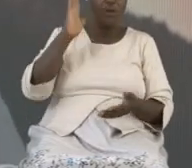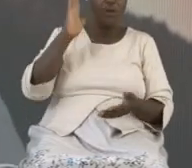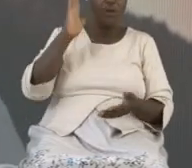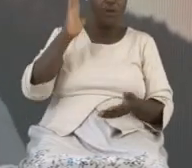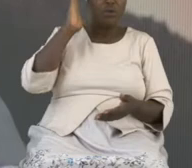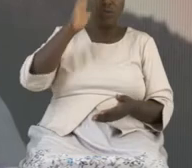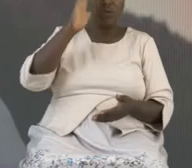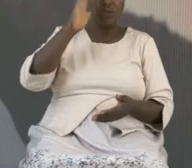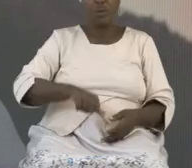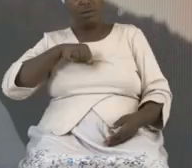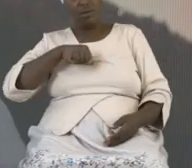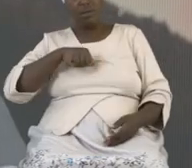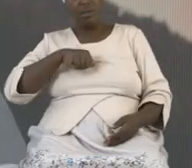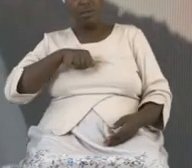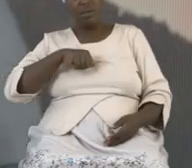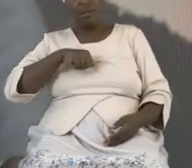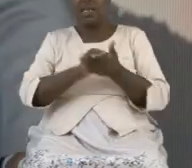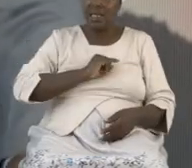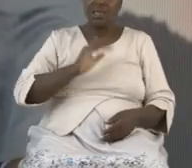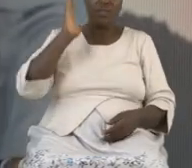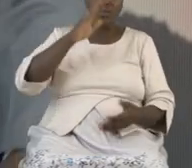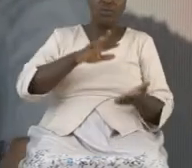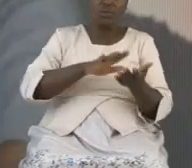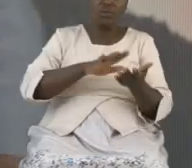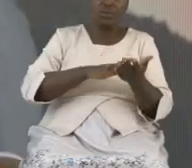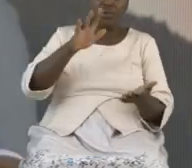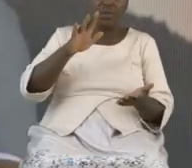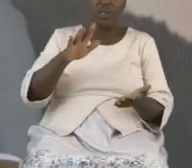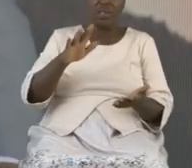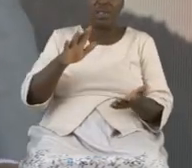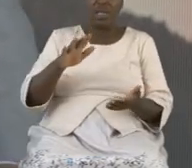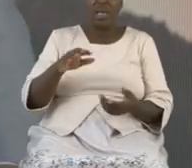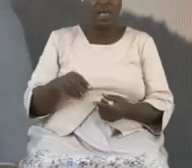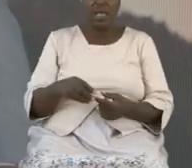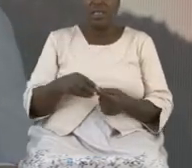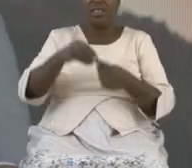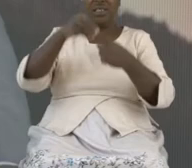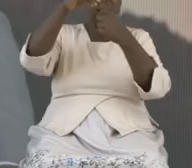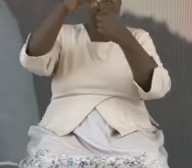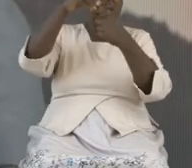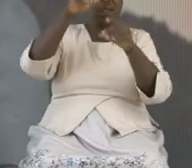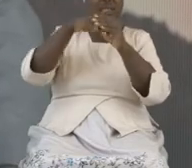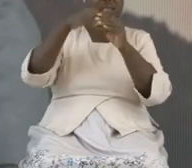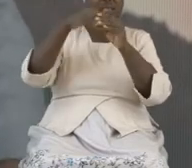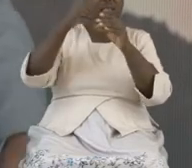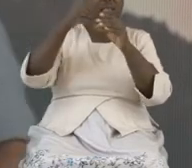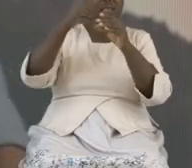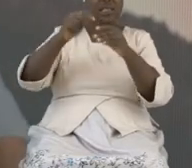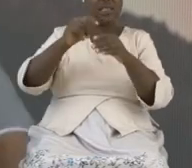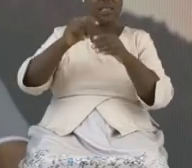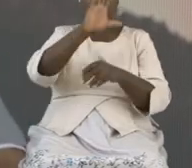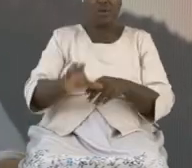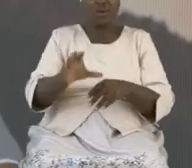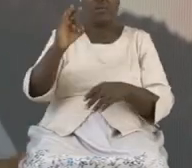that I should glory except in the cross of our Lord